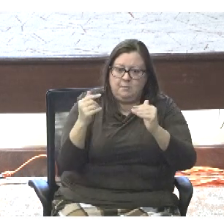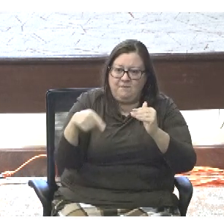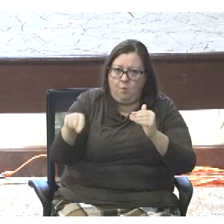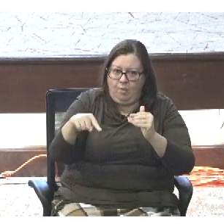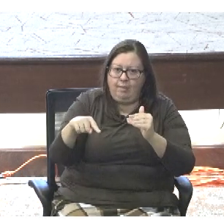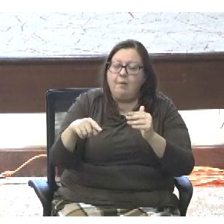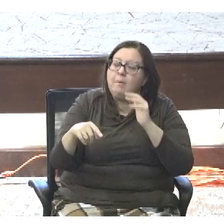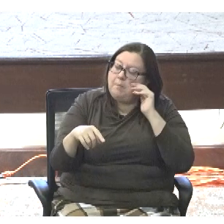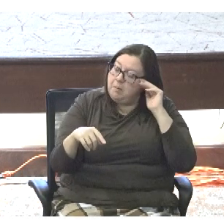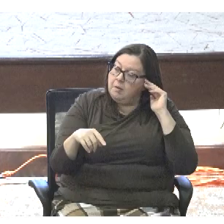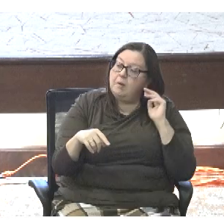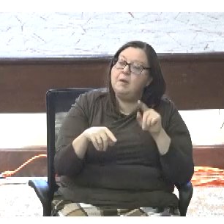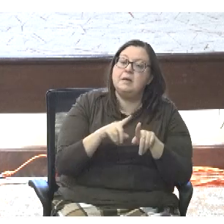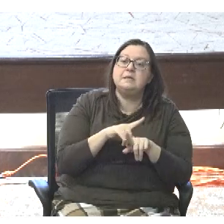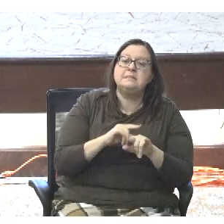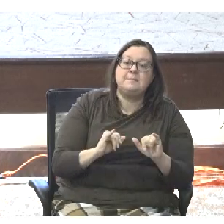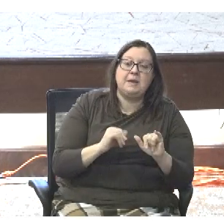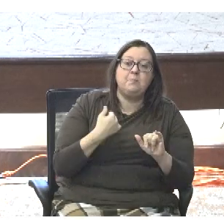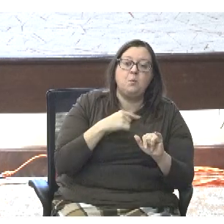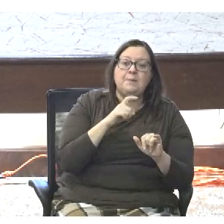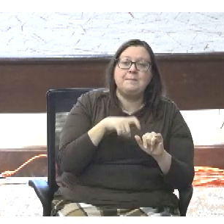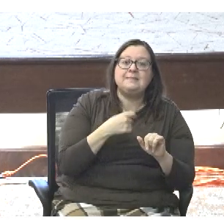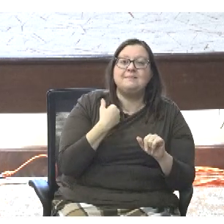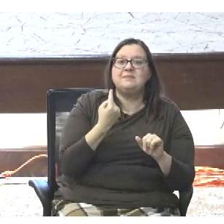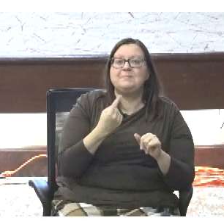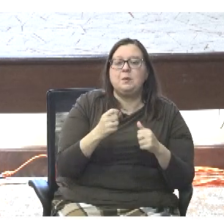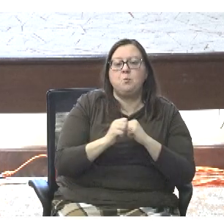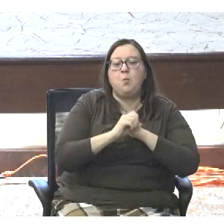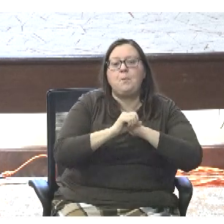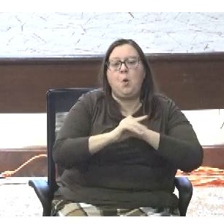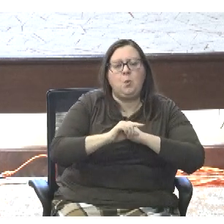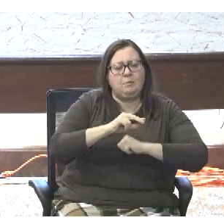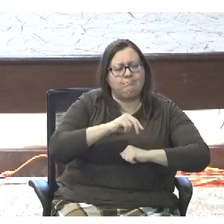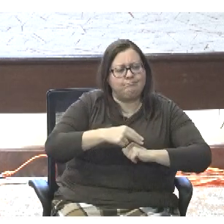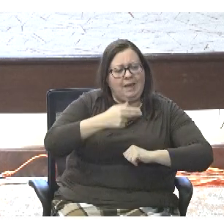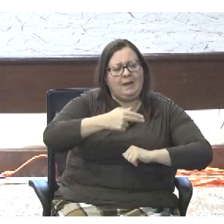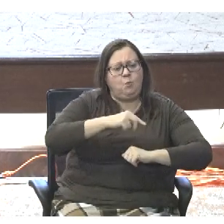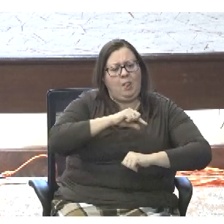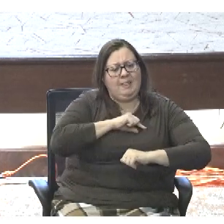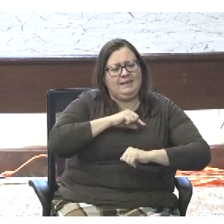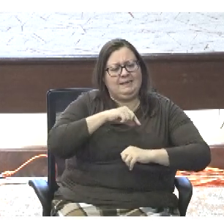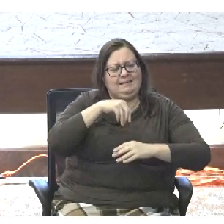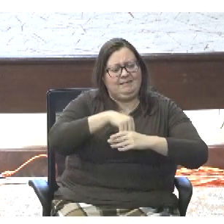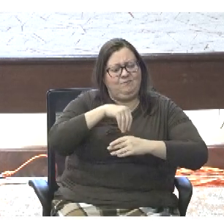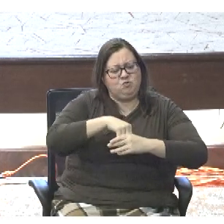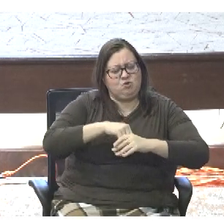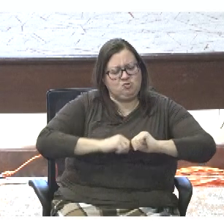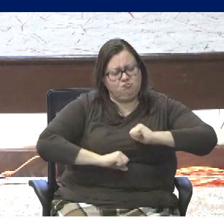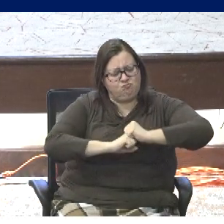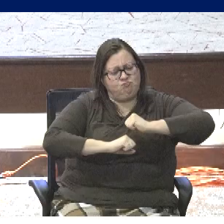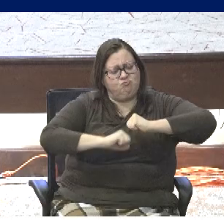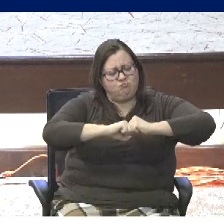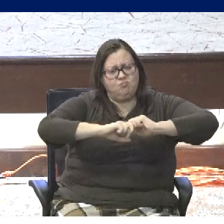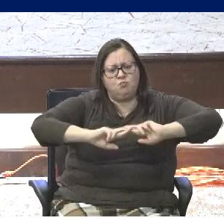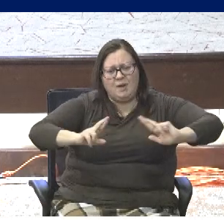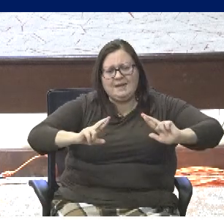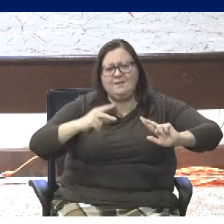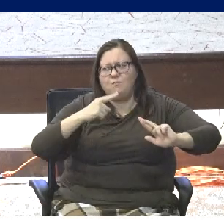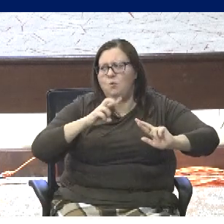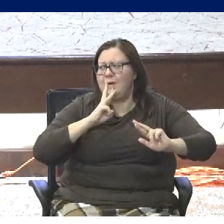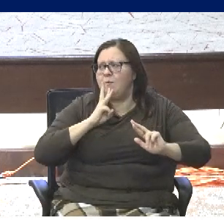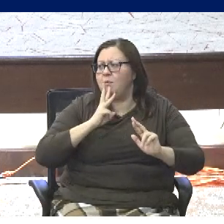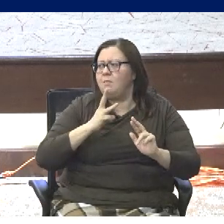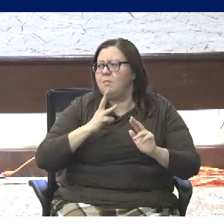in Waco, but we also had to have something that promoted high-quality infrastructure development in Waco. So what we